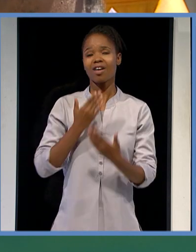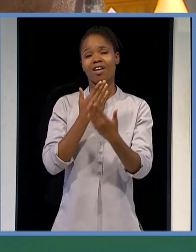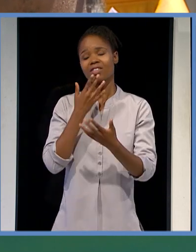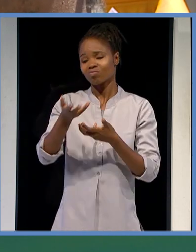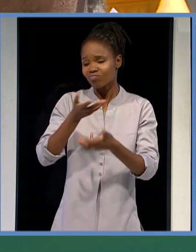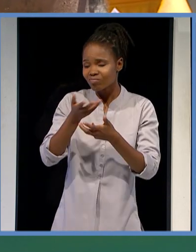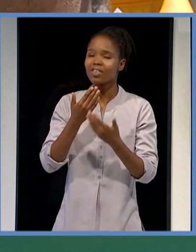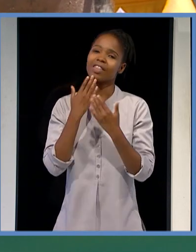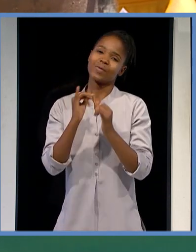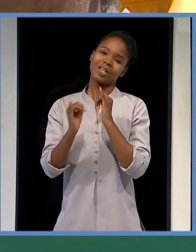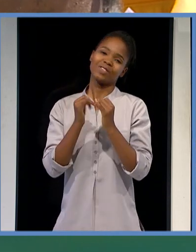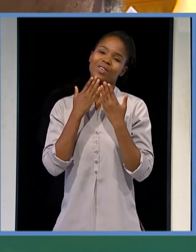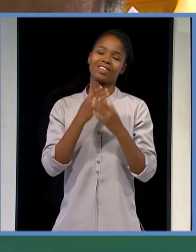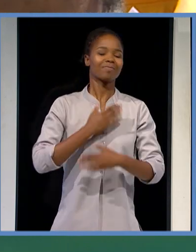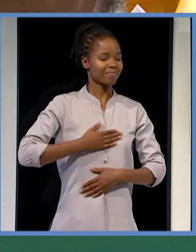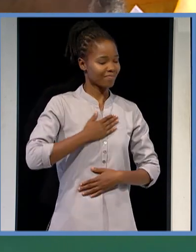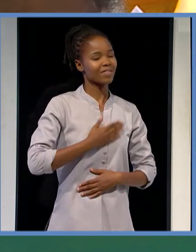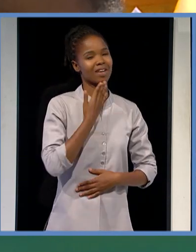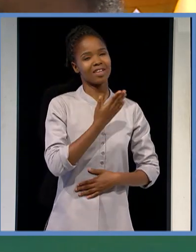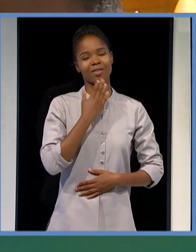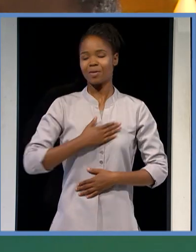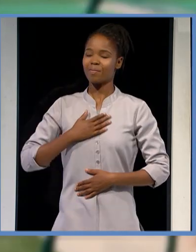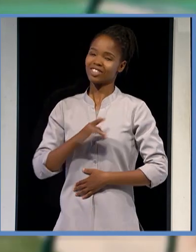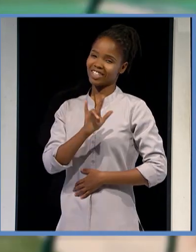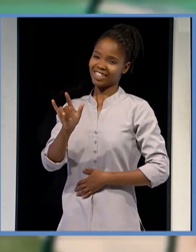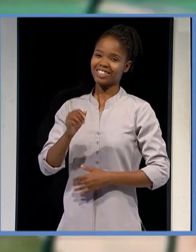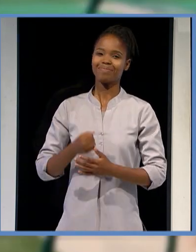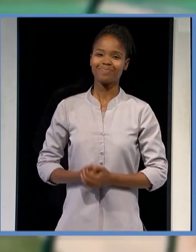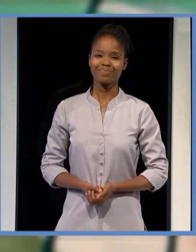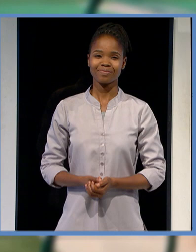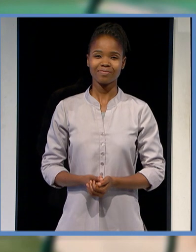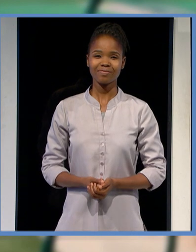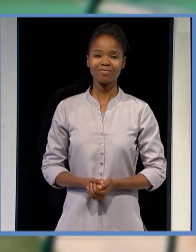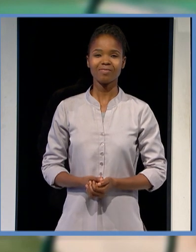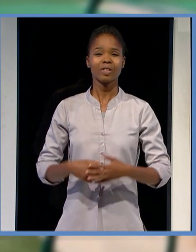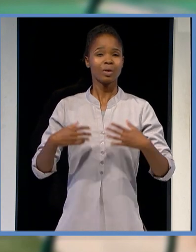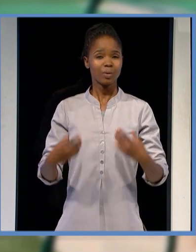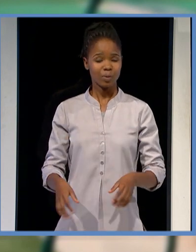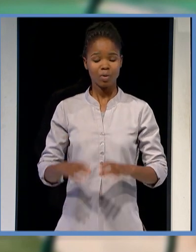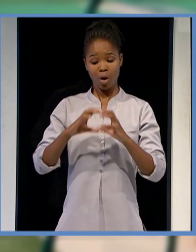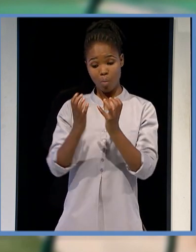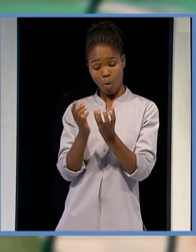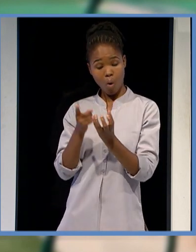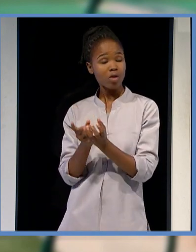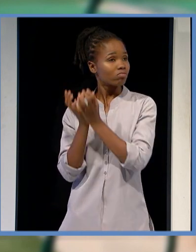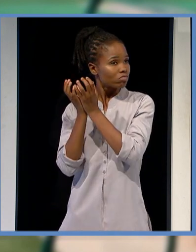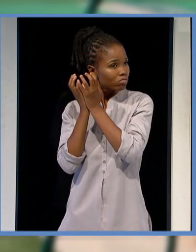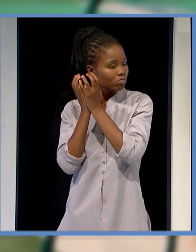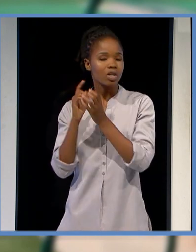much for joining us. Thank you so much, Samkelo. Always a pleasure, man. Always a pleasure. They only hear the ball and the